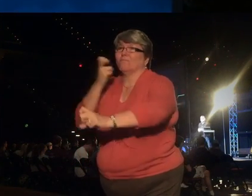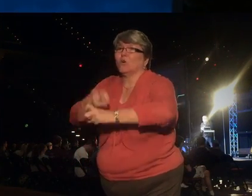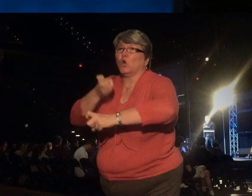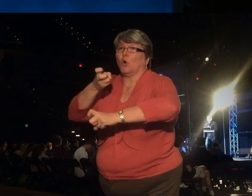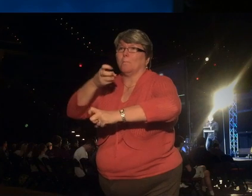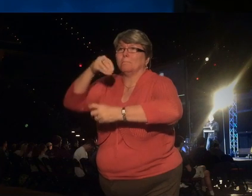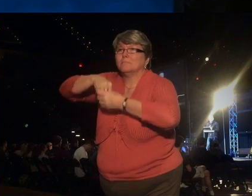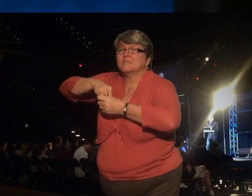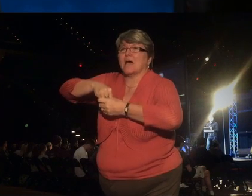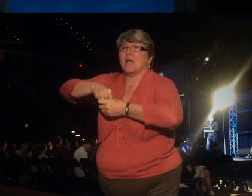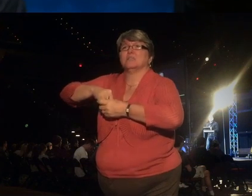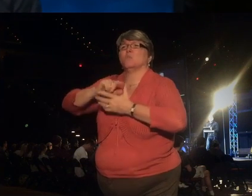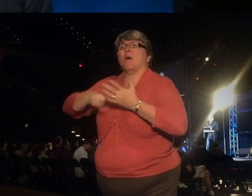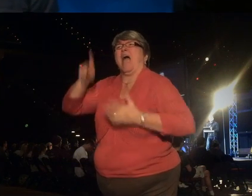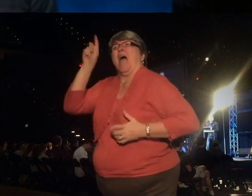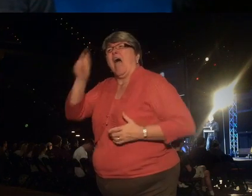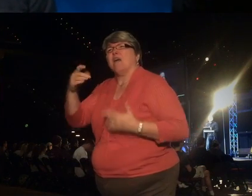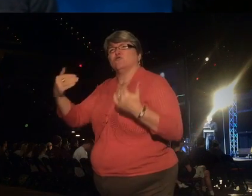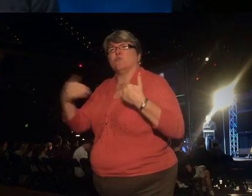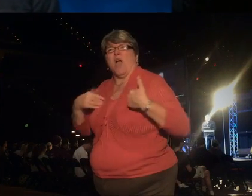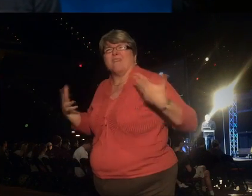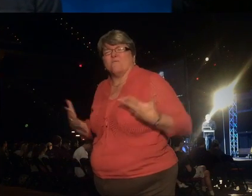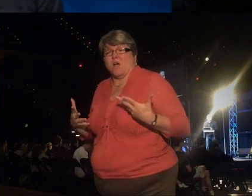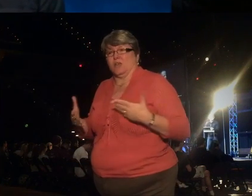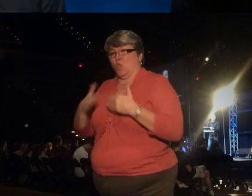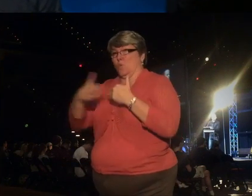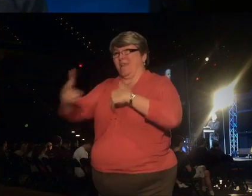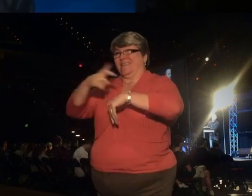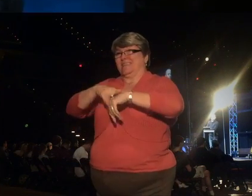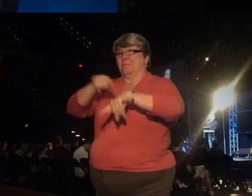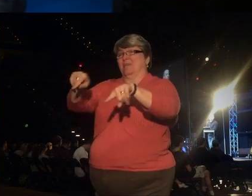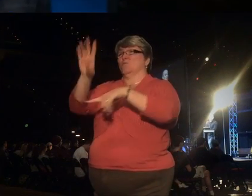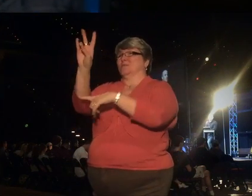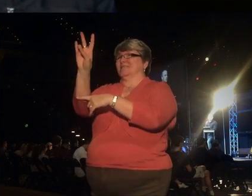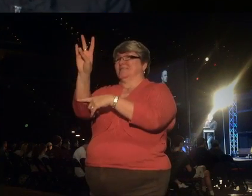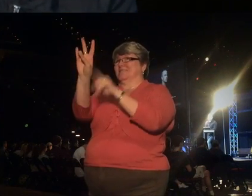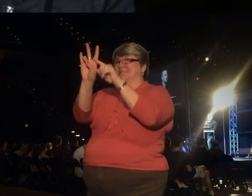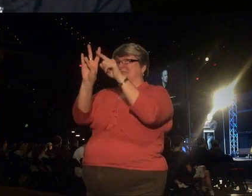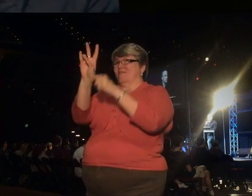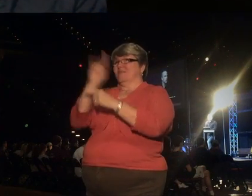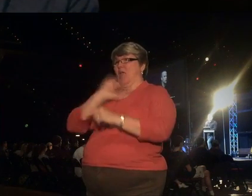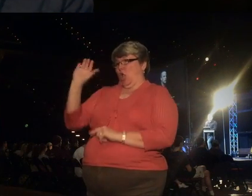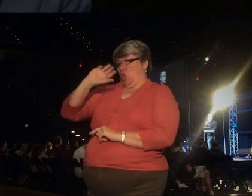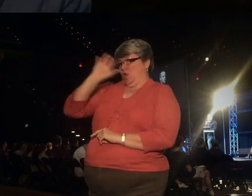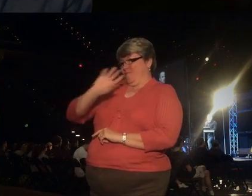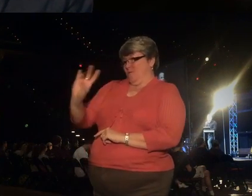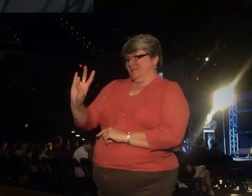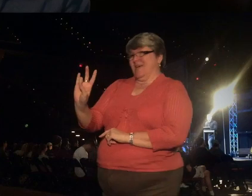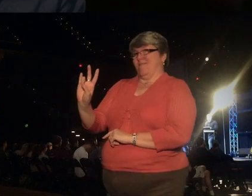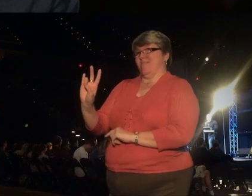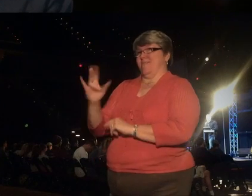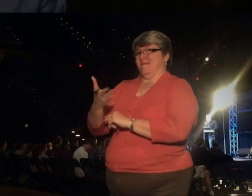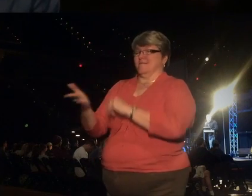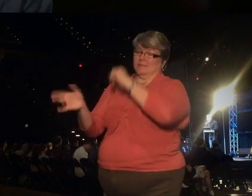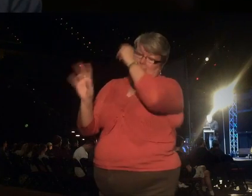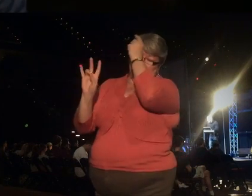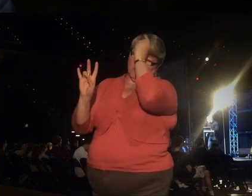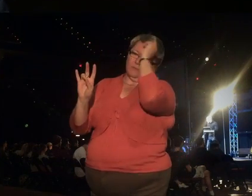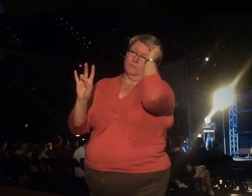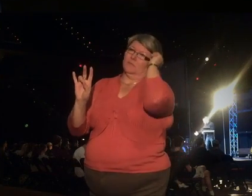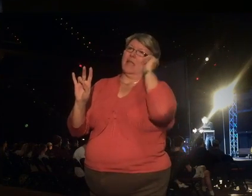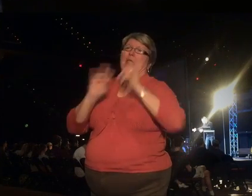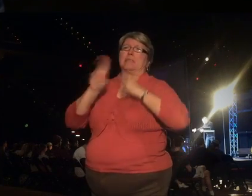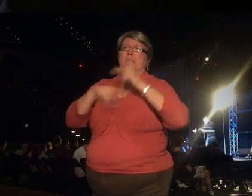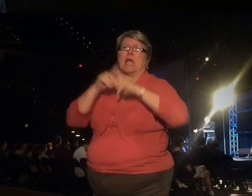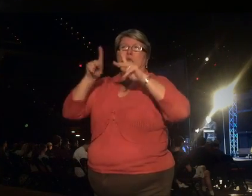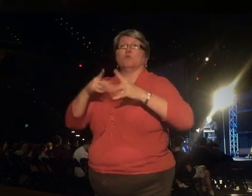the kind of things that have to be there? In our remaining time, let me give you 7 things to look for. 7 things to look for in the kind of person